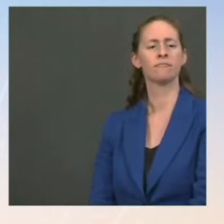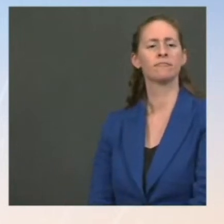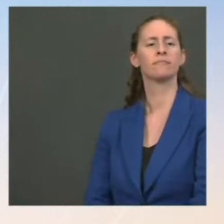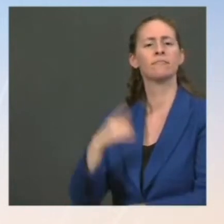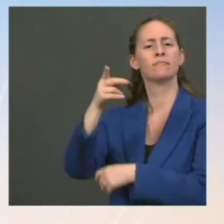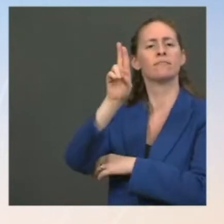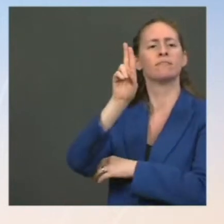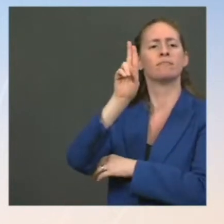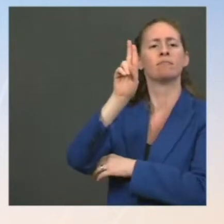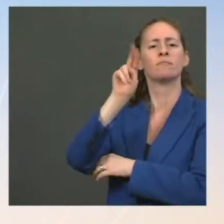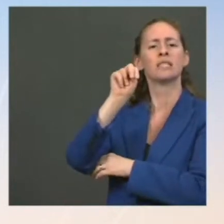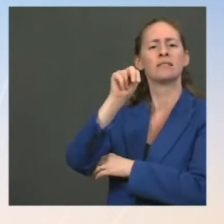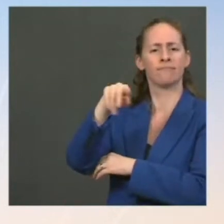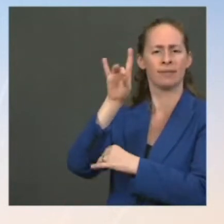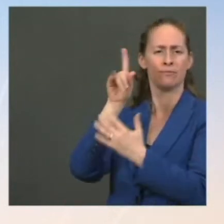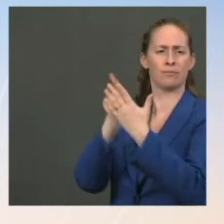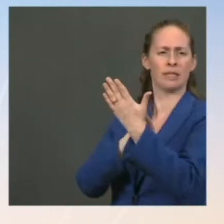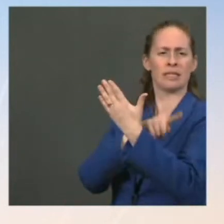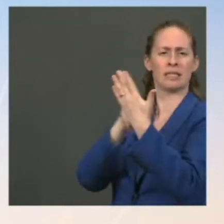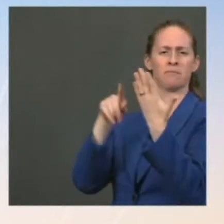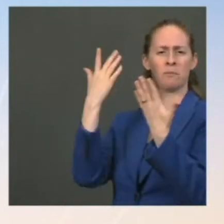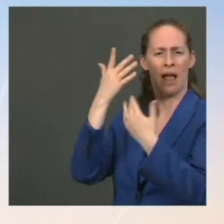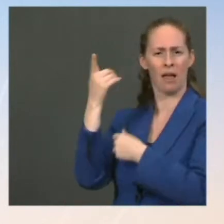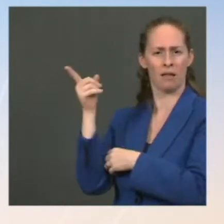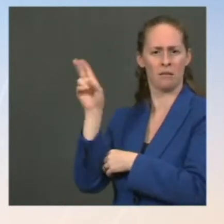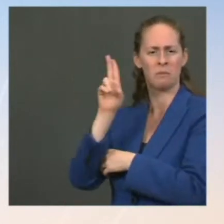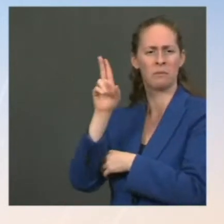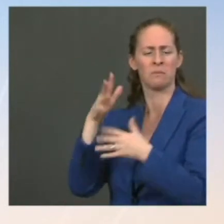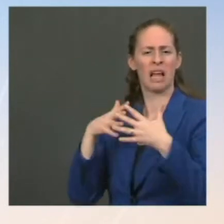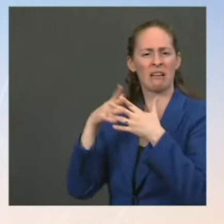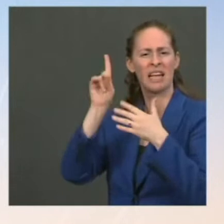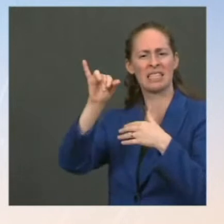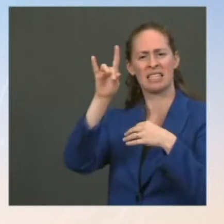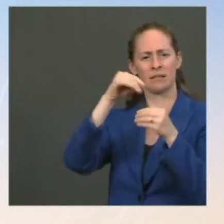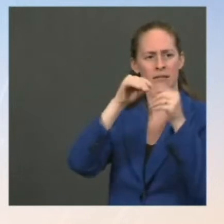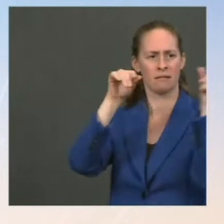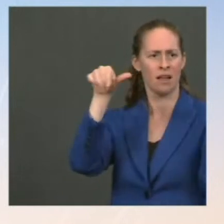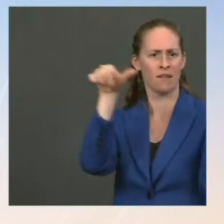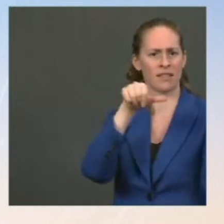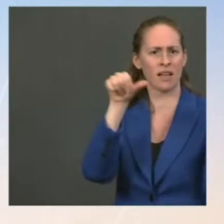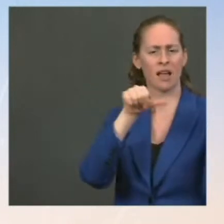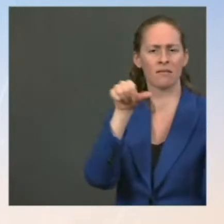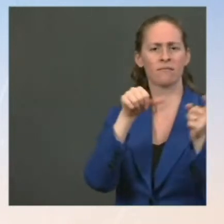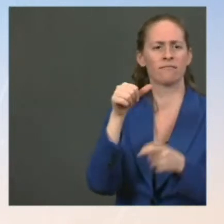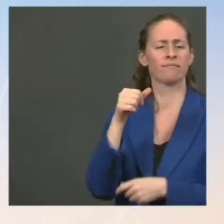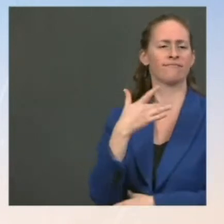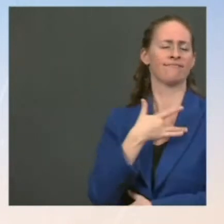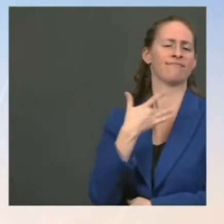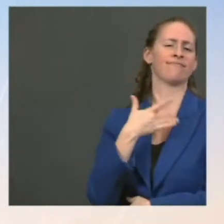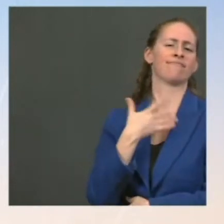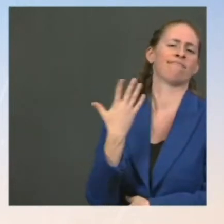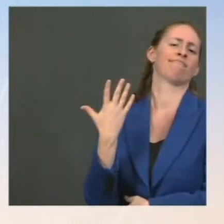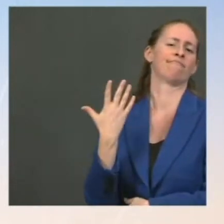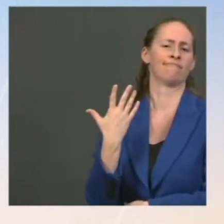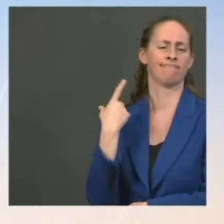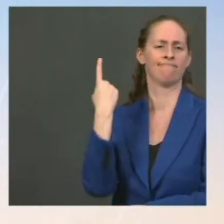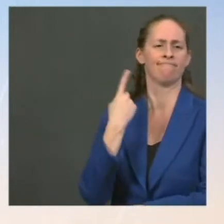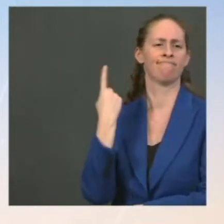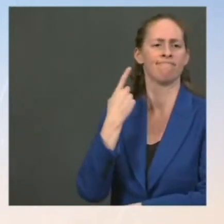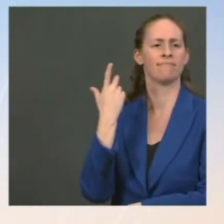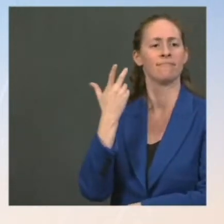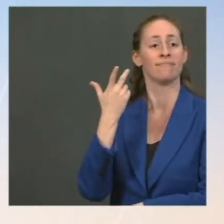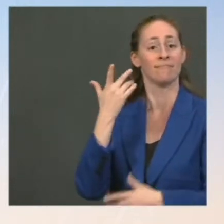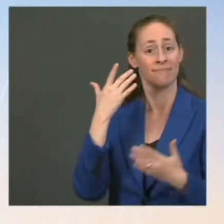U.S.'s actions in Afghanistan. And he's lamented the lack of direct engagement between himself and President Biden. So I was just